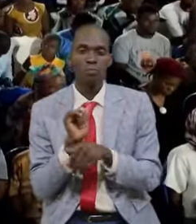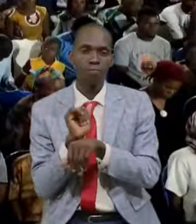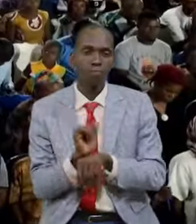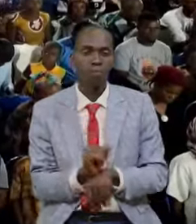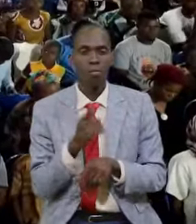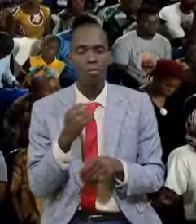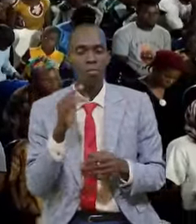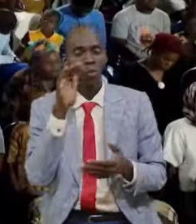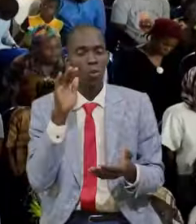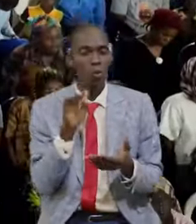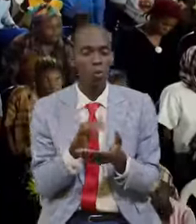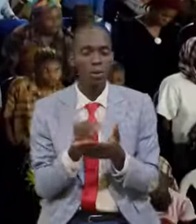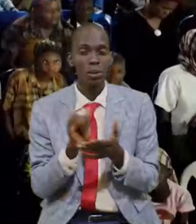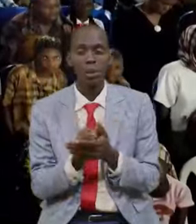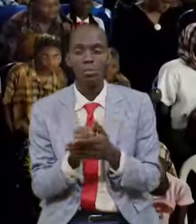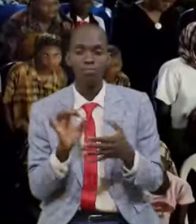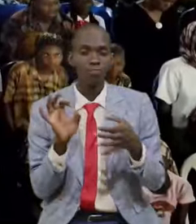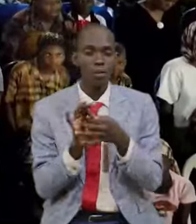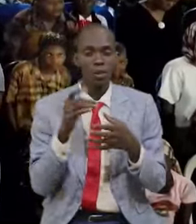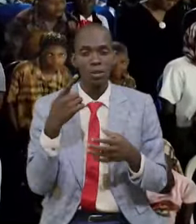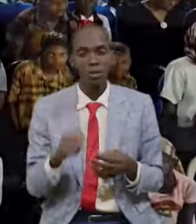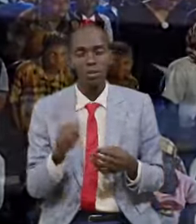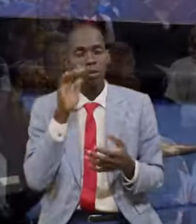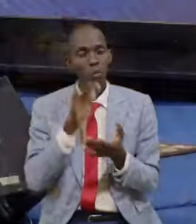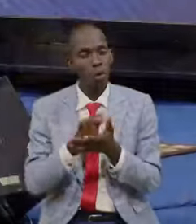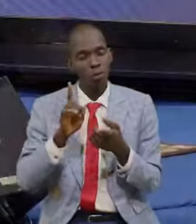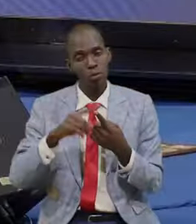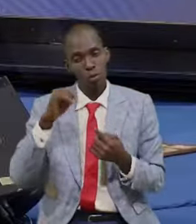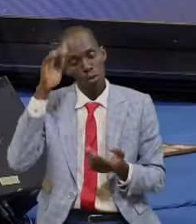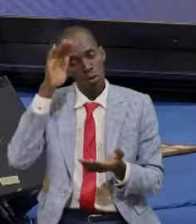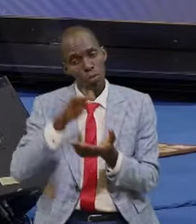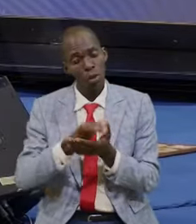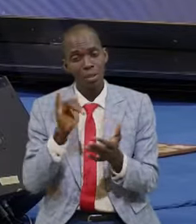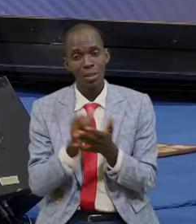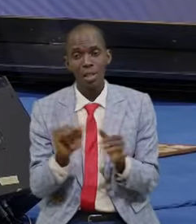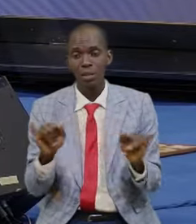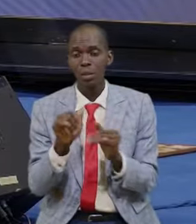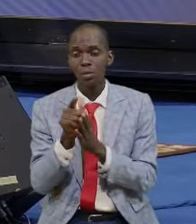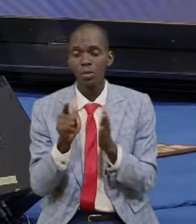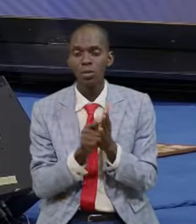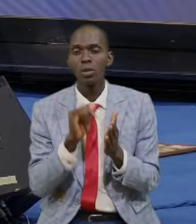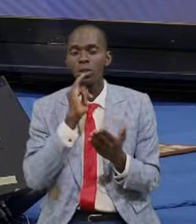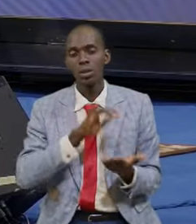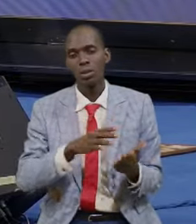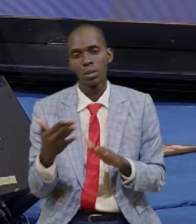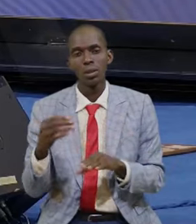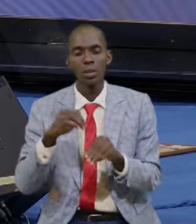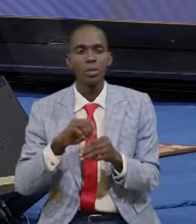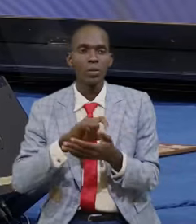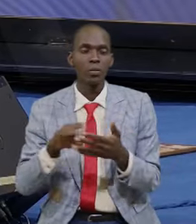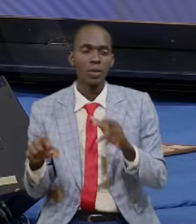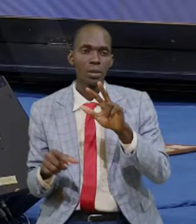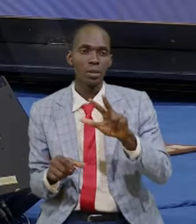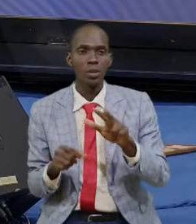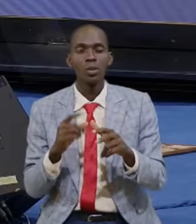the husband, that law is also dead. It says in verse 3. In verse 3 it says, so